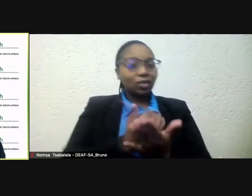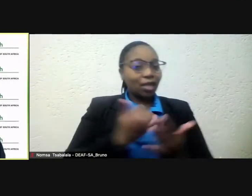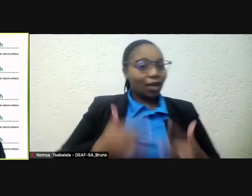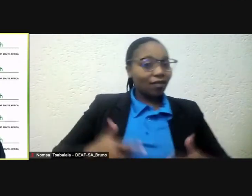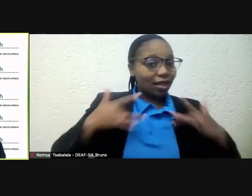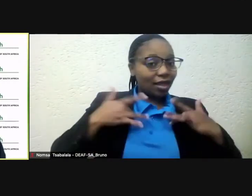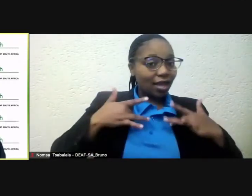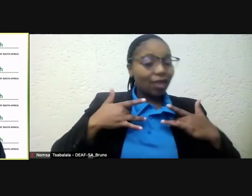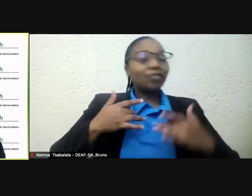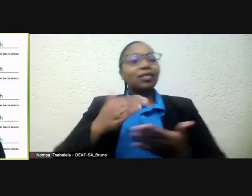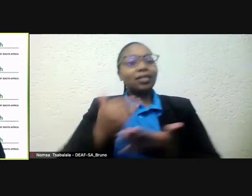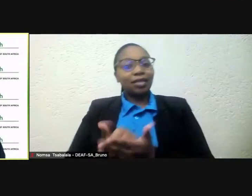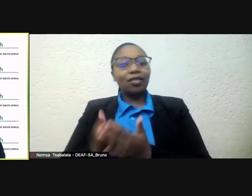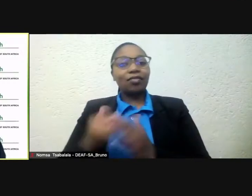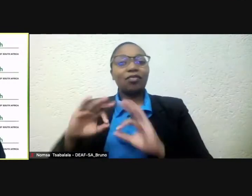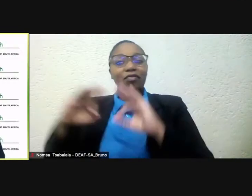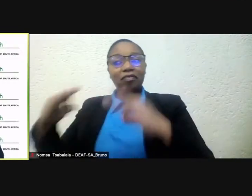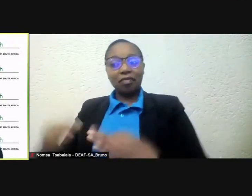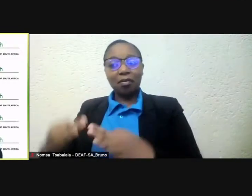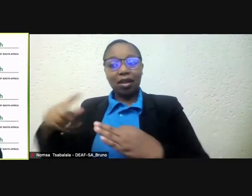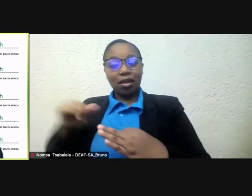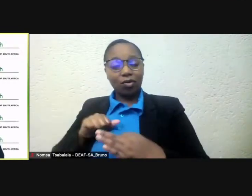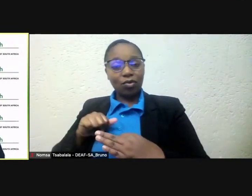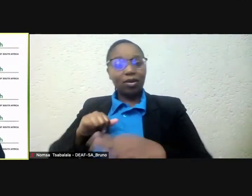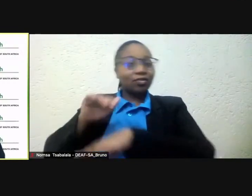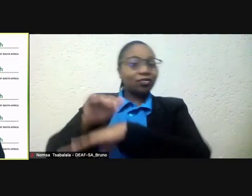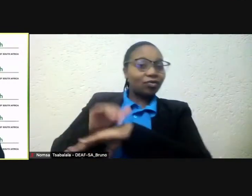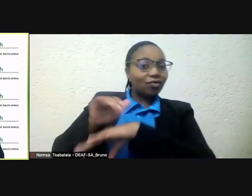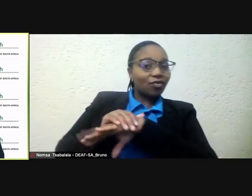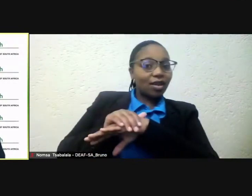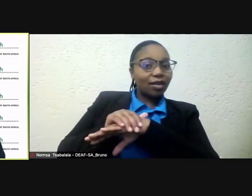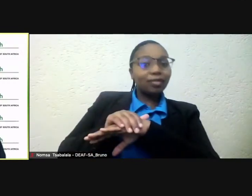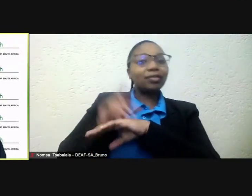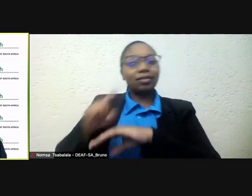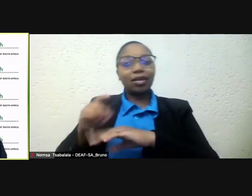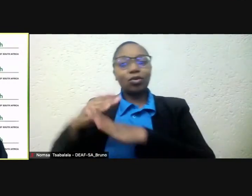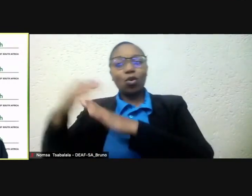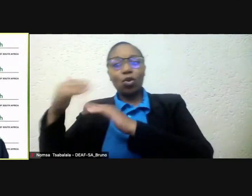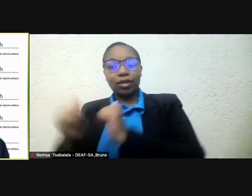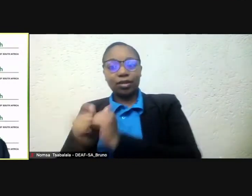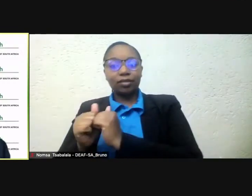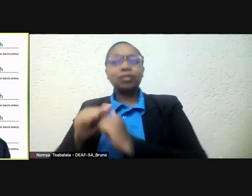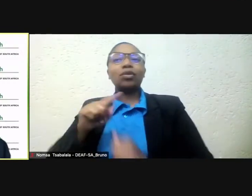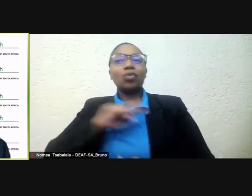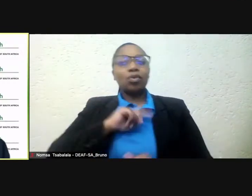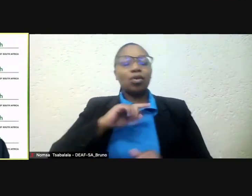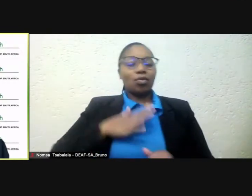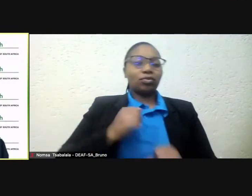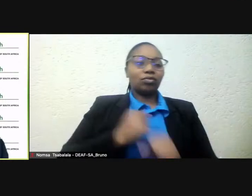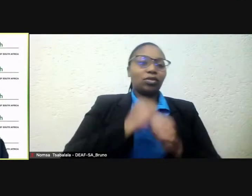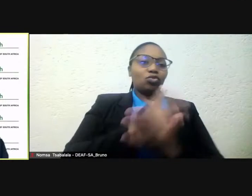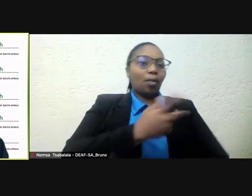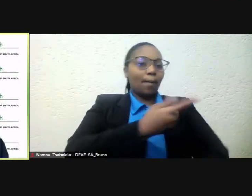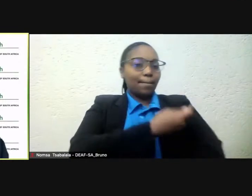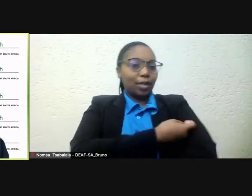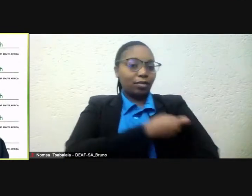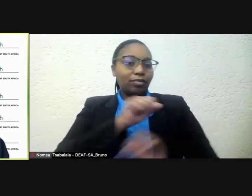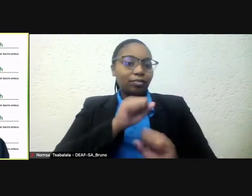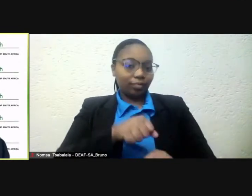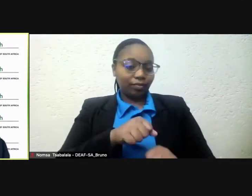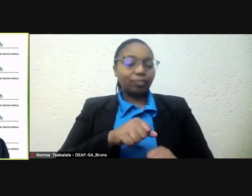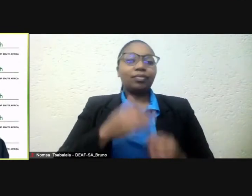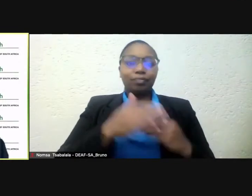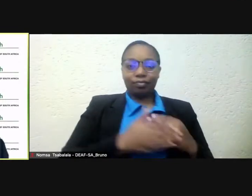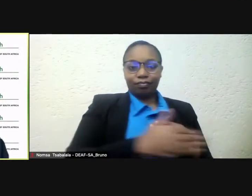sure that we are vaccinated. While there are still some questions around the Omicron variant,